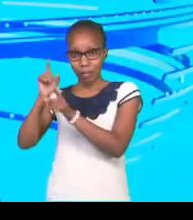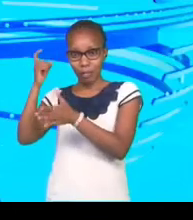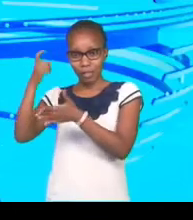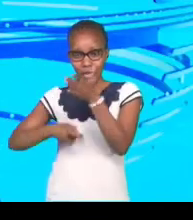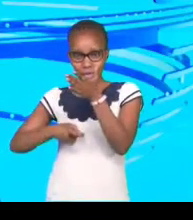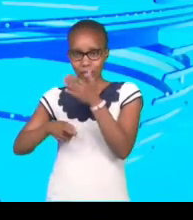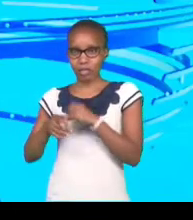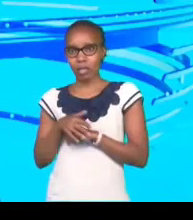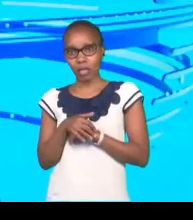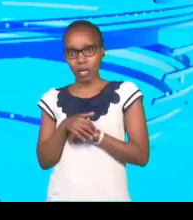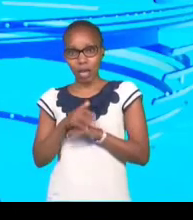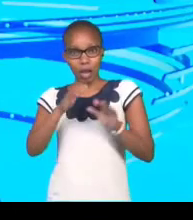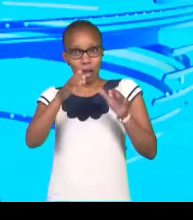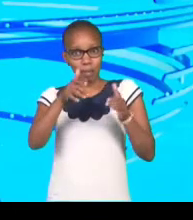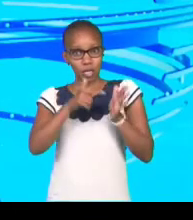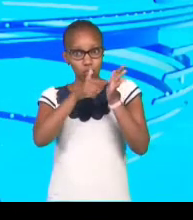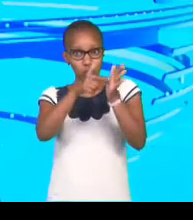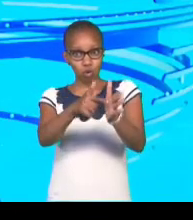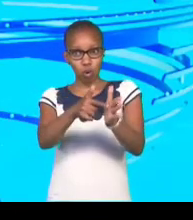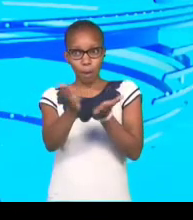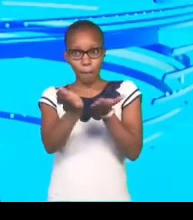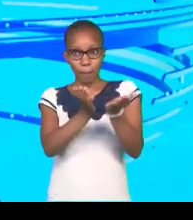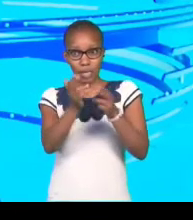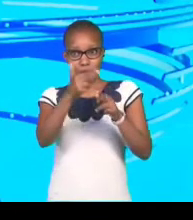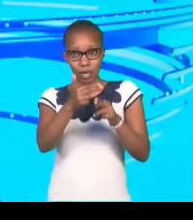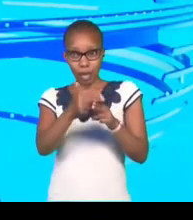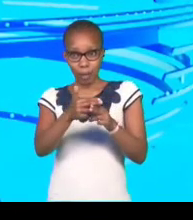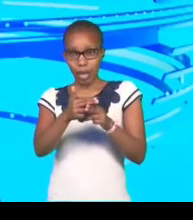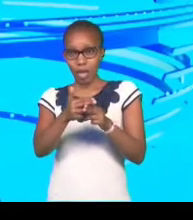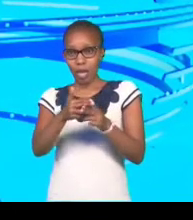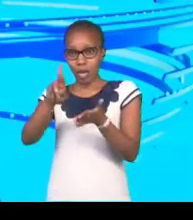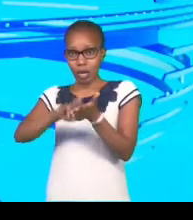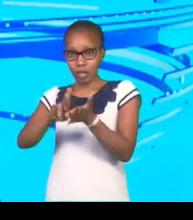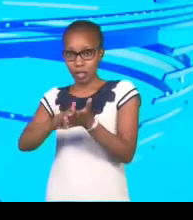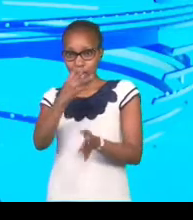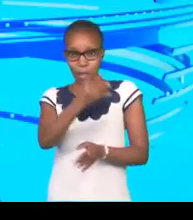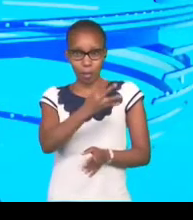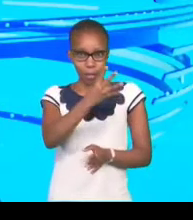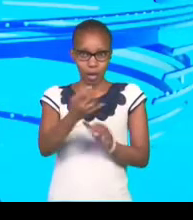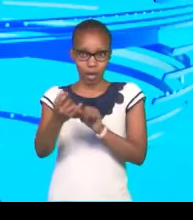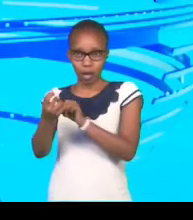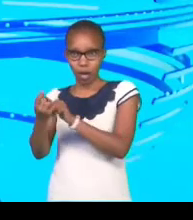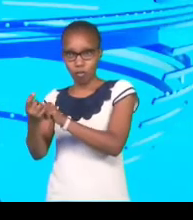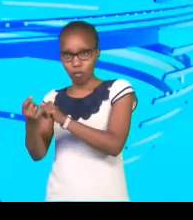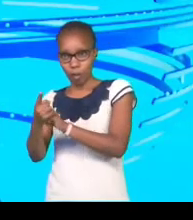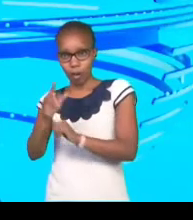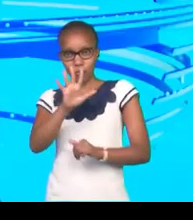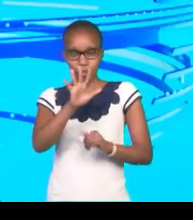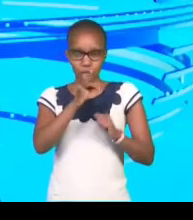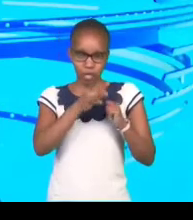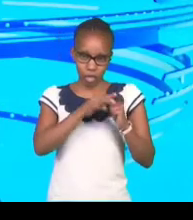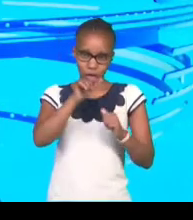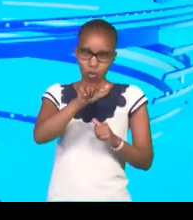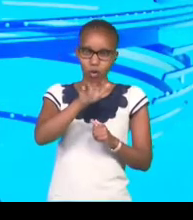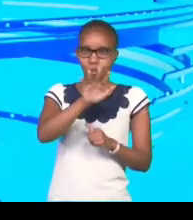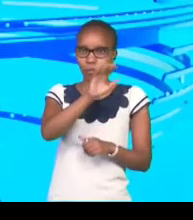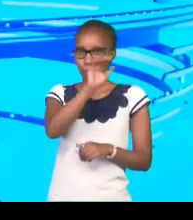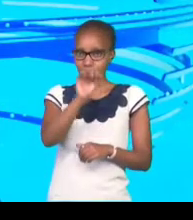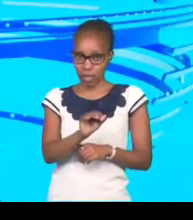Companies shows that business names registered between April and November rose to 58.5% to